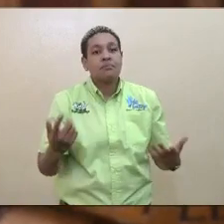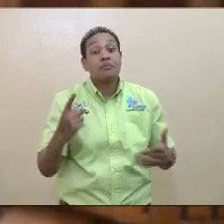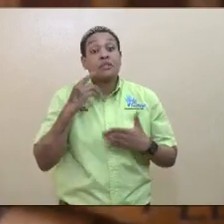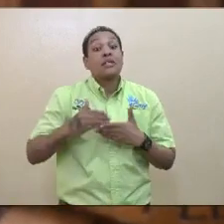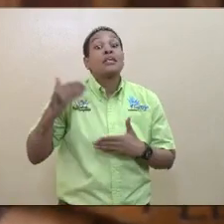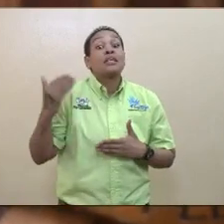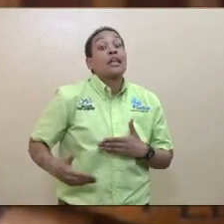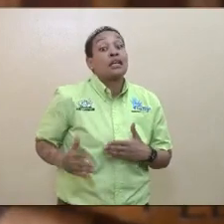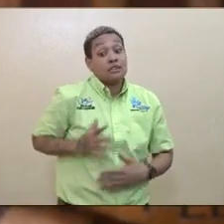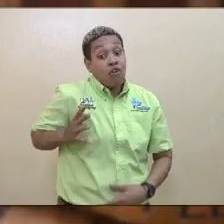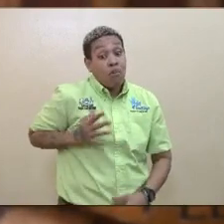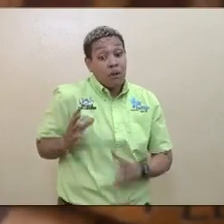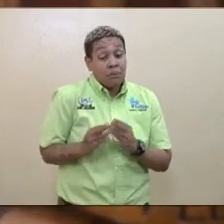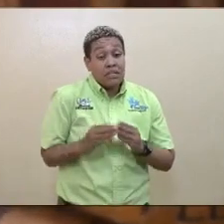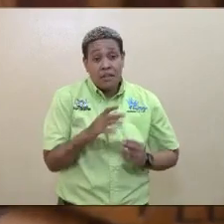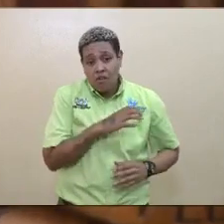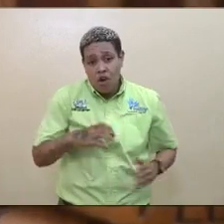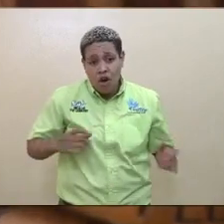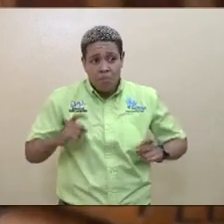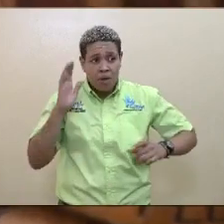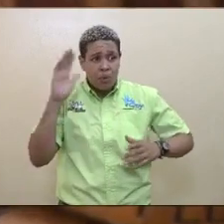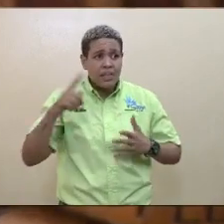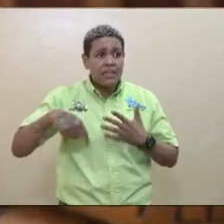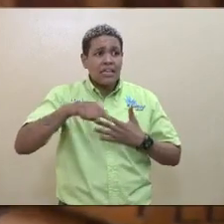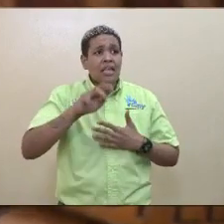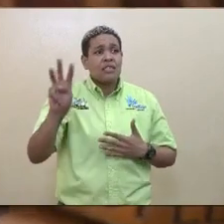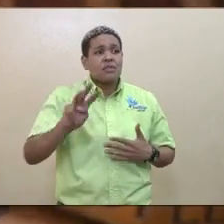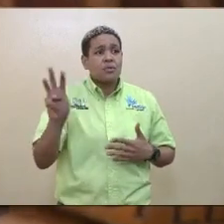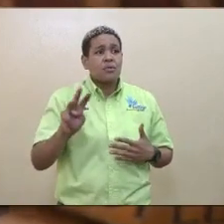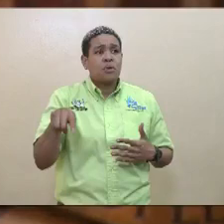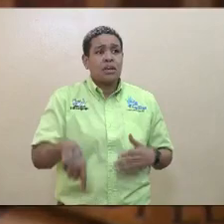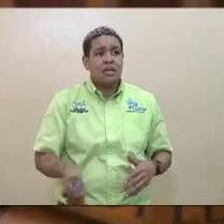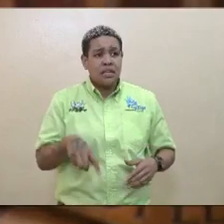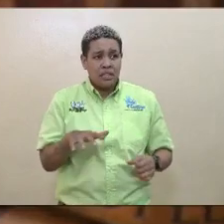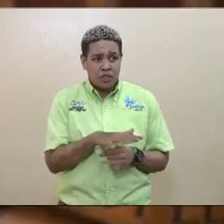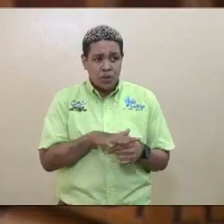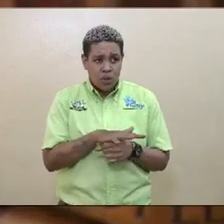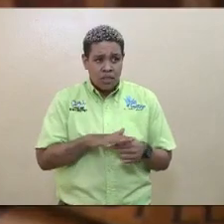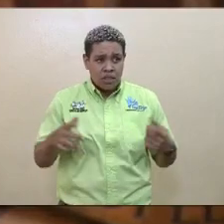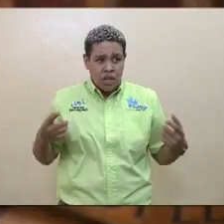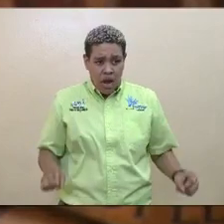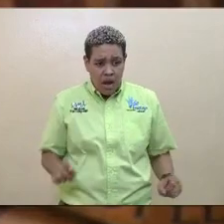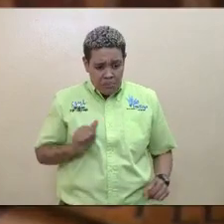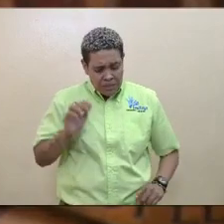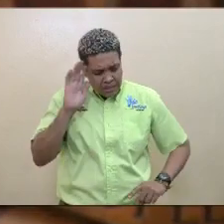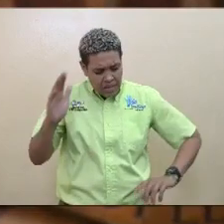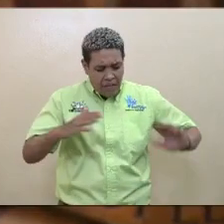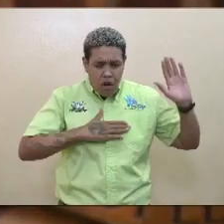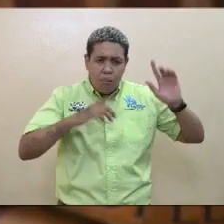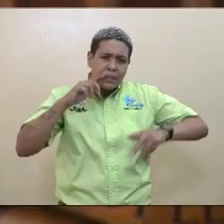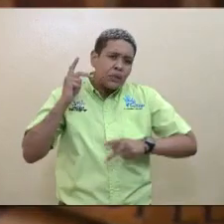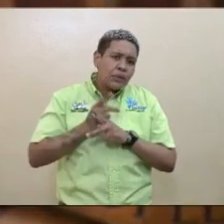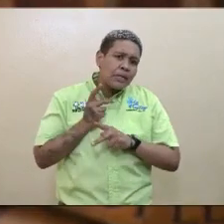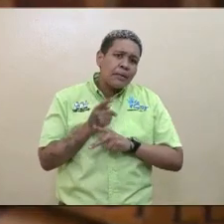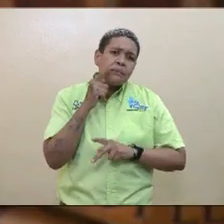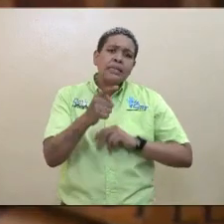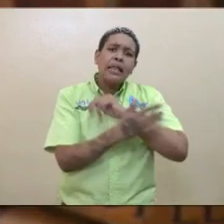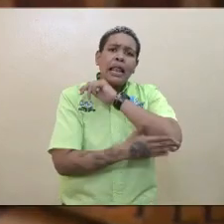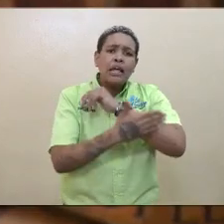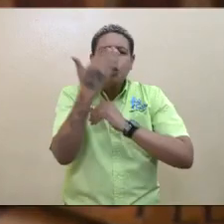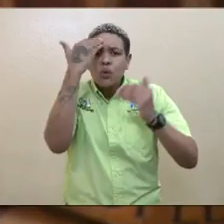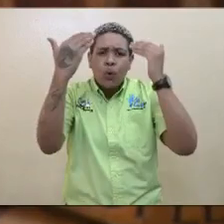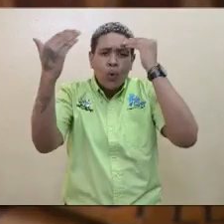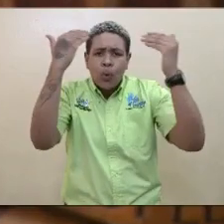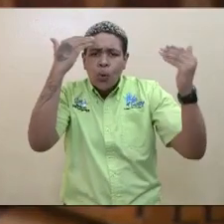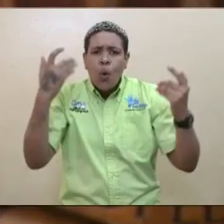next formal meeting of the committee will be next Wednesday in this location. I commit to keeping the nation